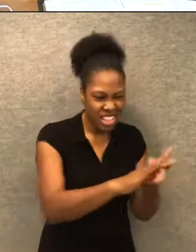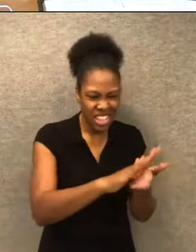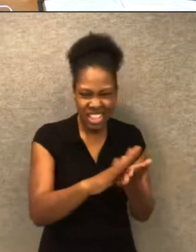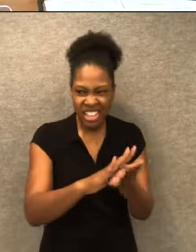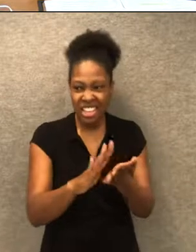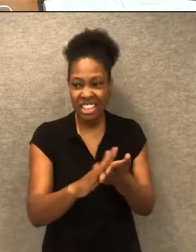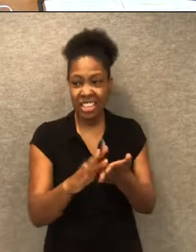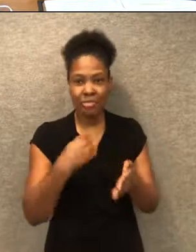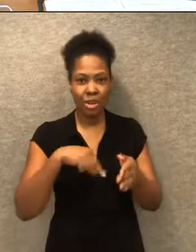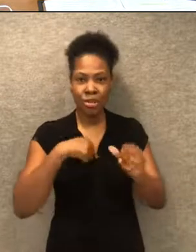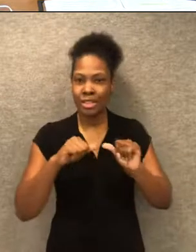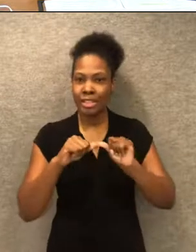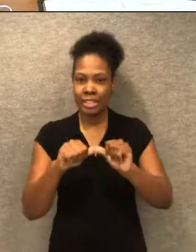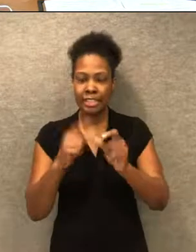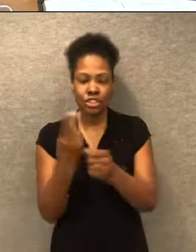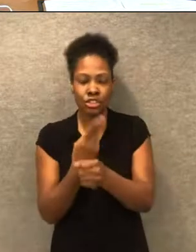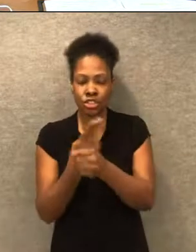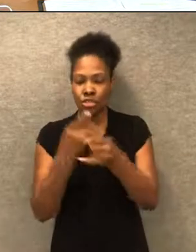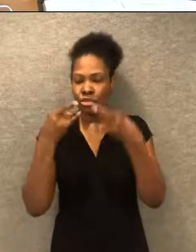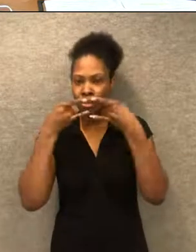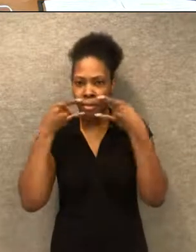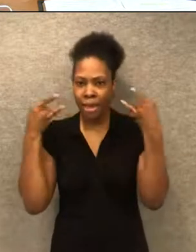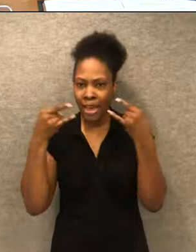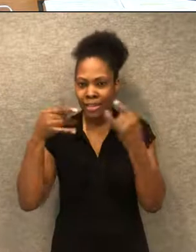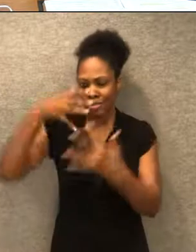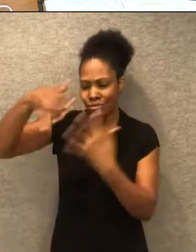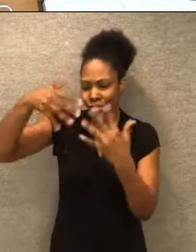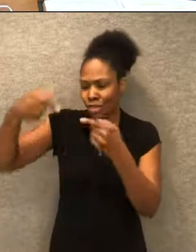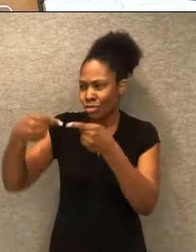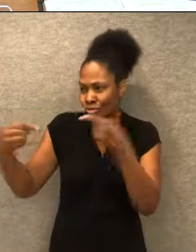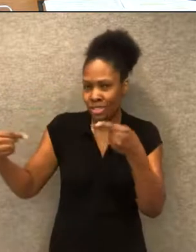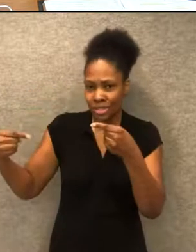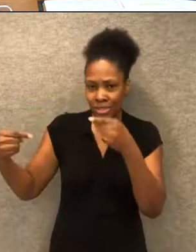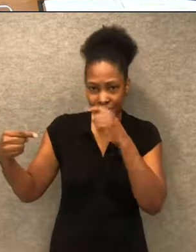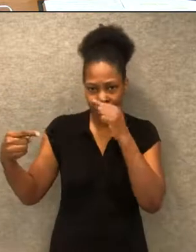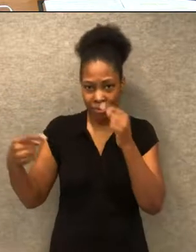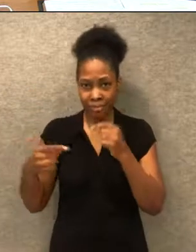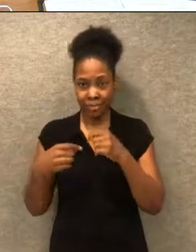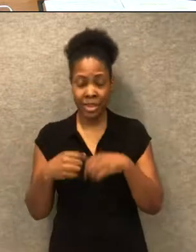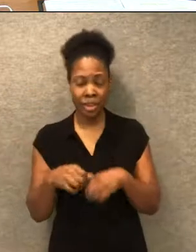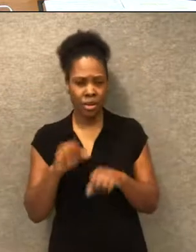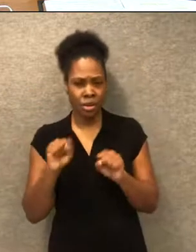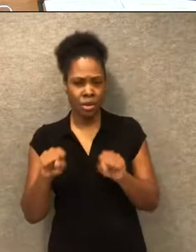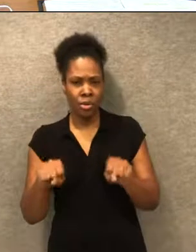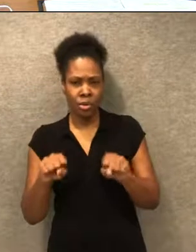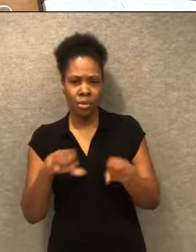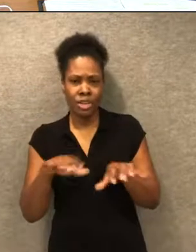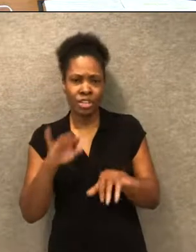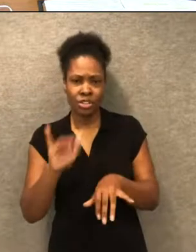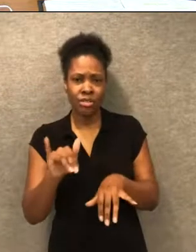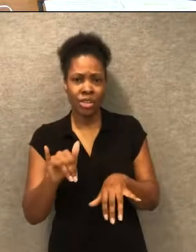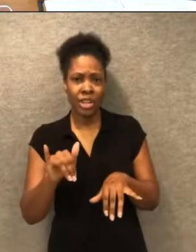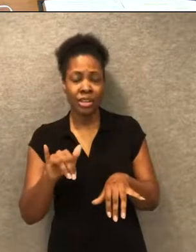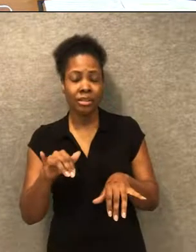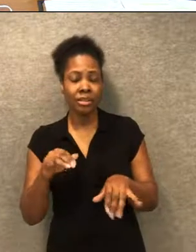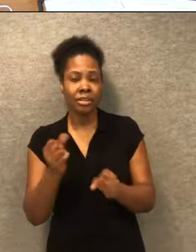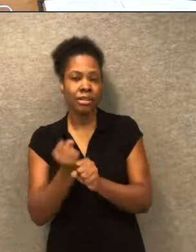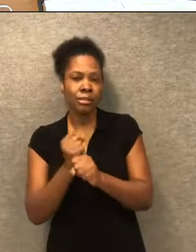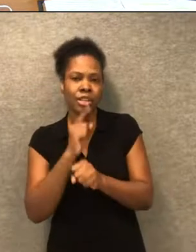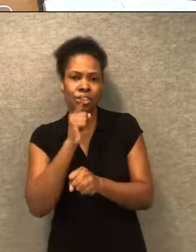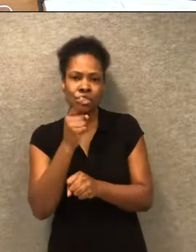going to continue to wear masks. And those are the things that we can best do to make sure that we're keeping